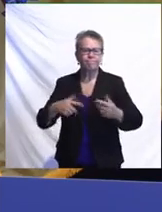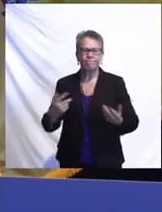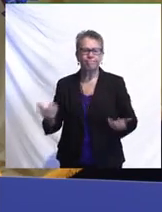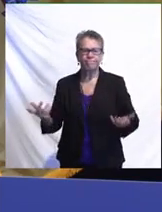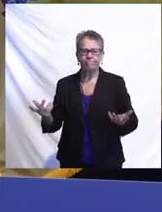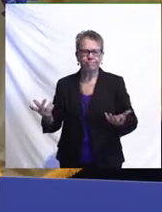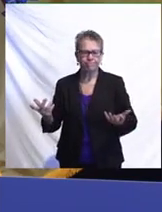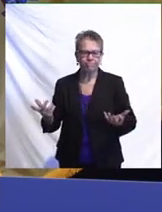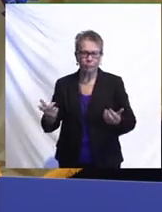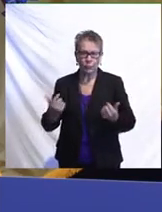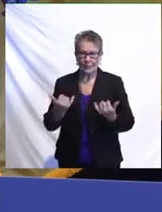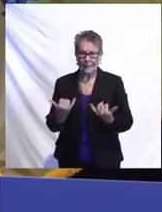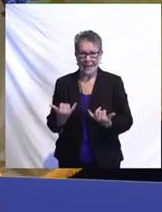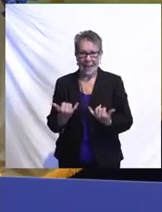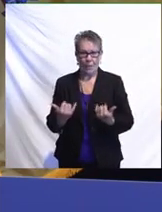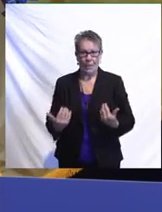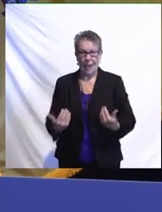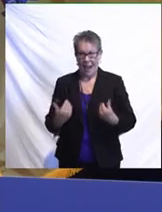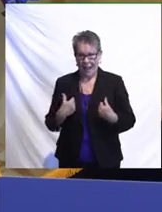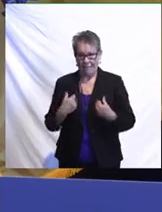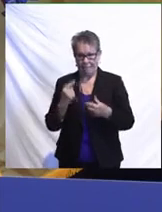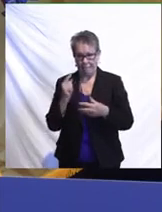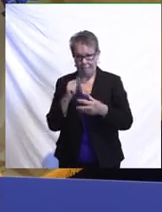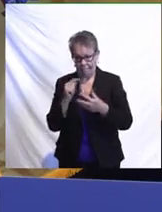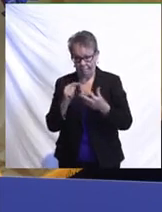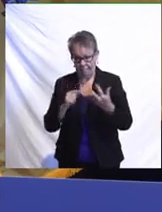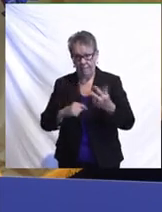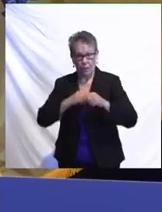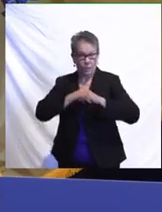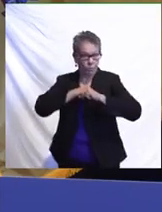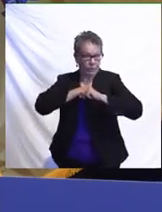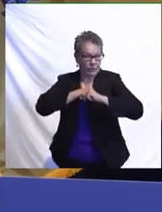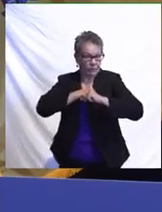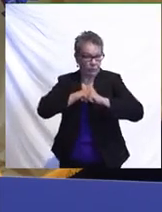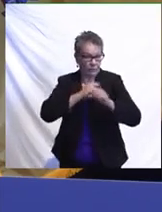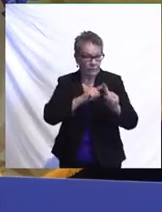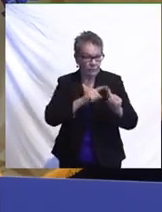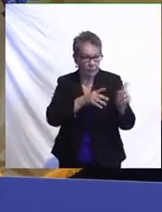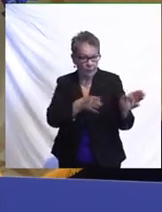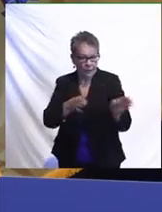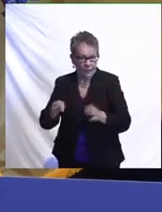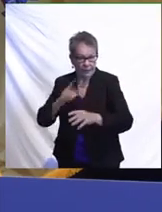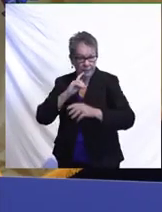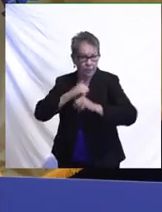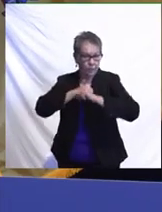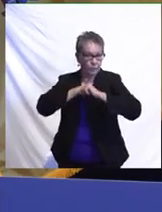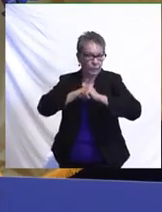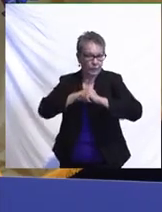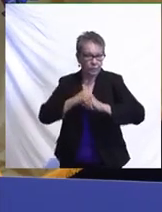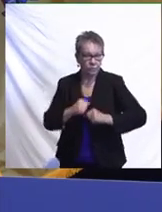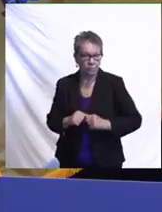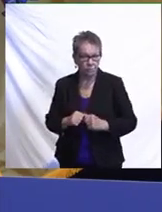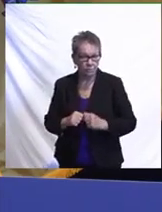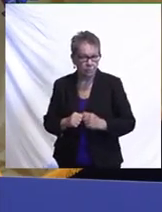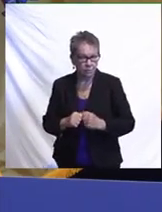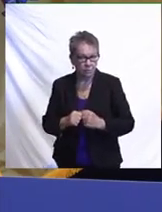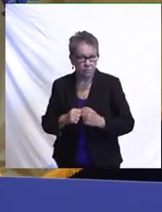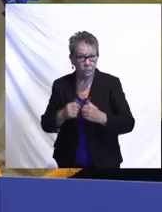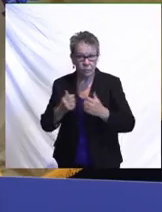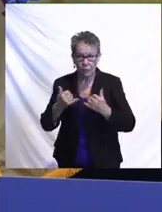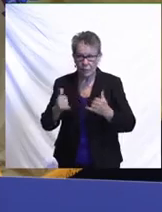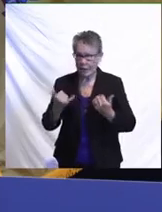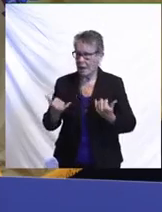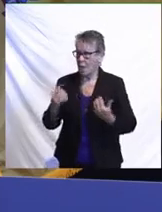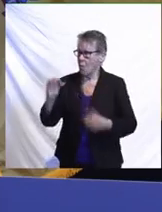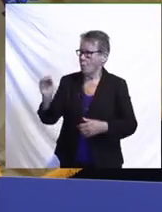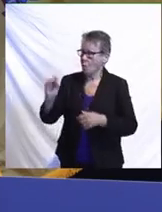Omicron, we still need to maintain, high vaccination, the everyday precautions, staying home